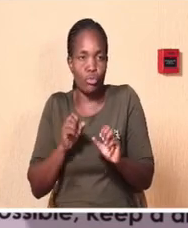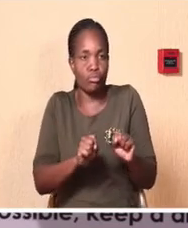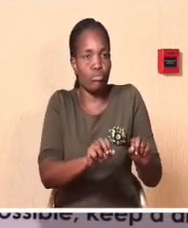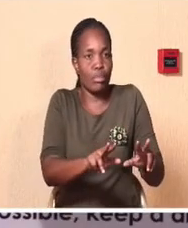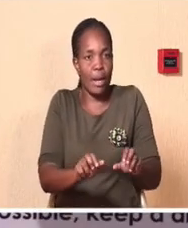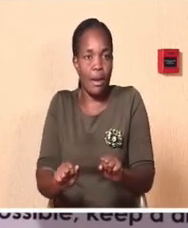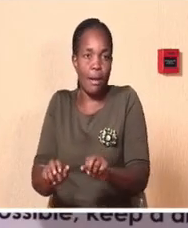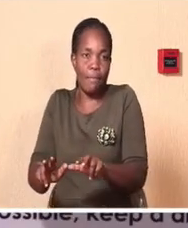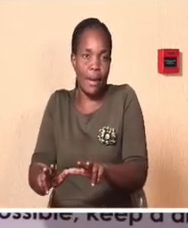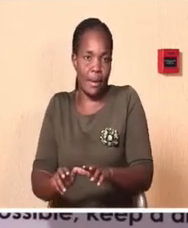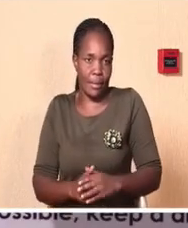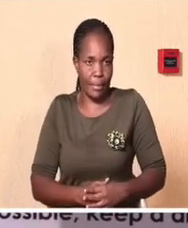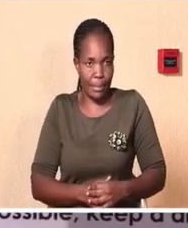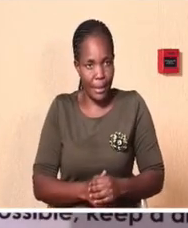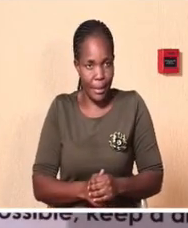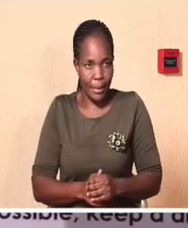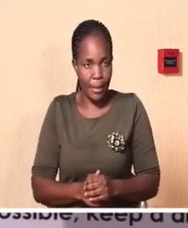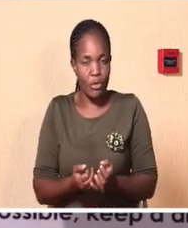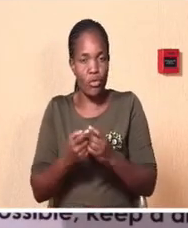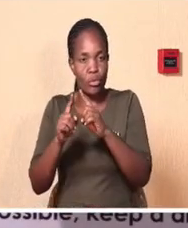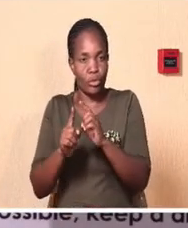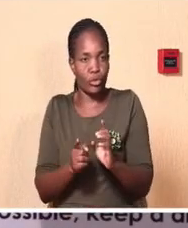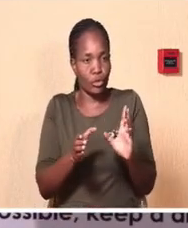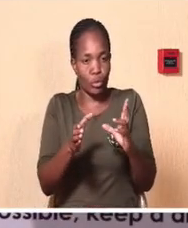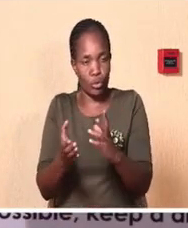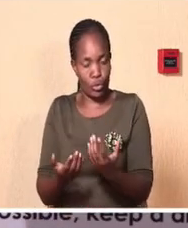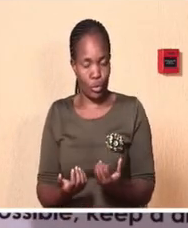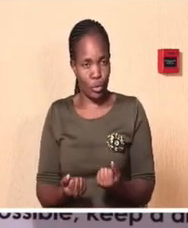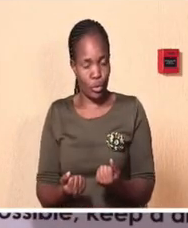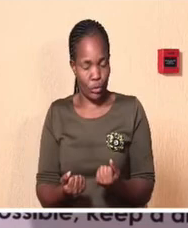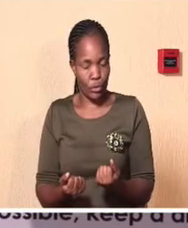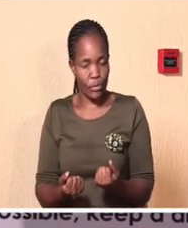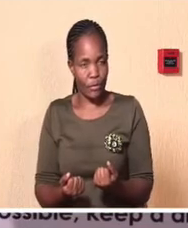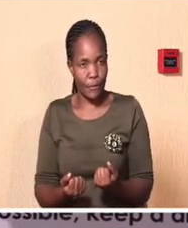the population or society. And here we are talking,